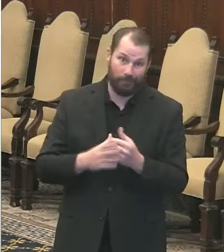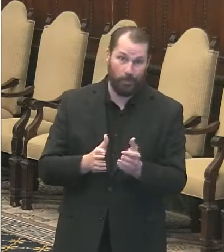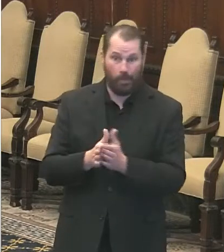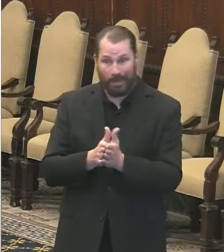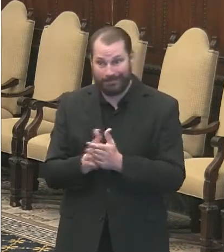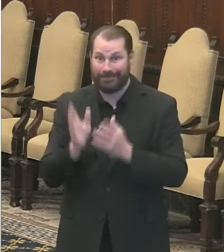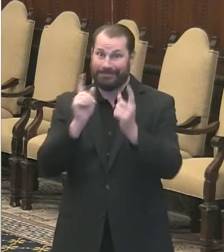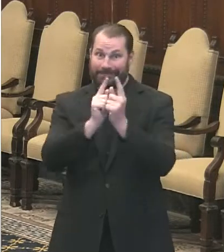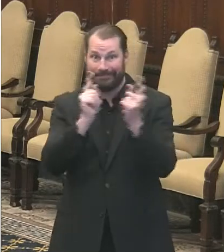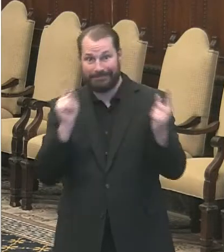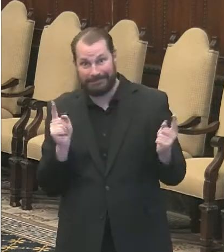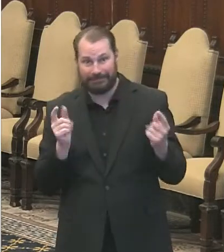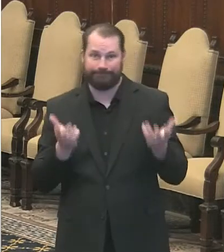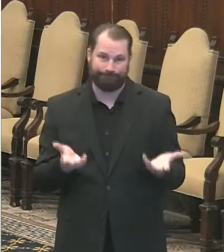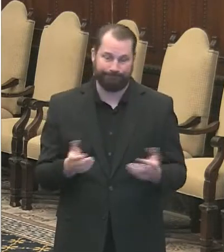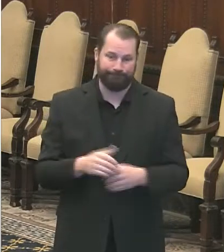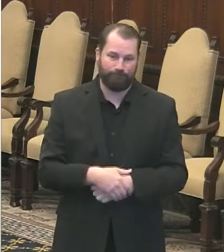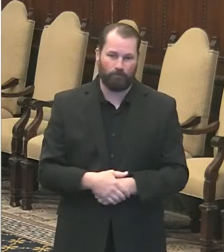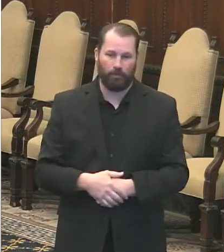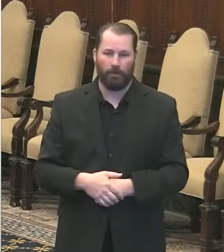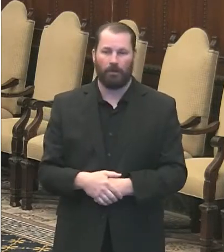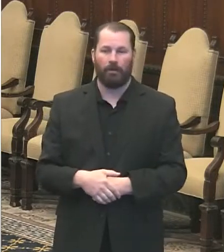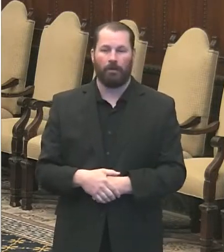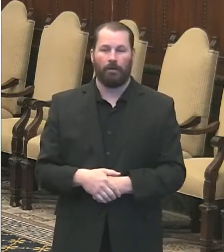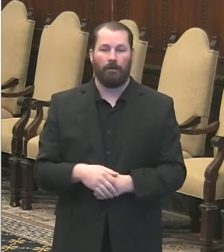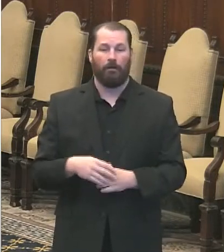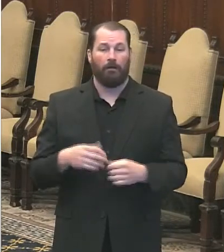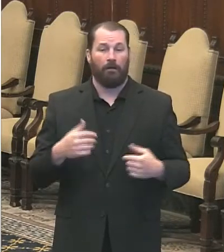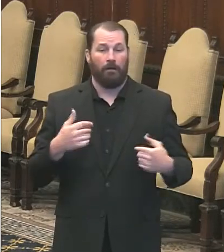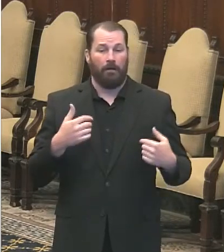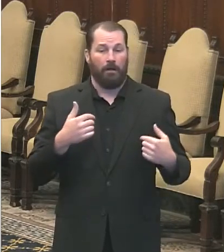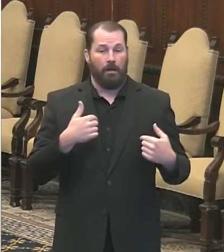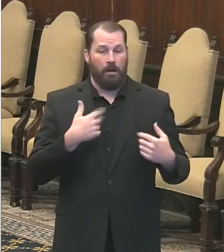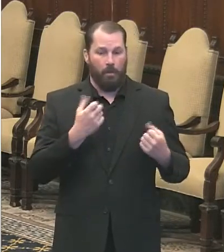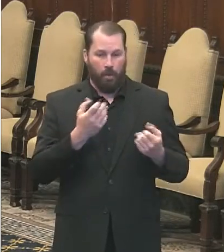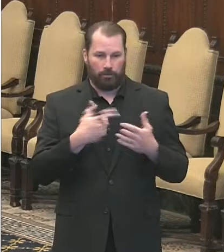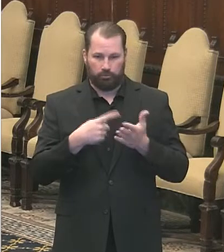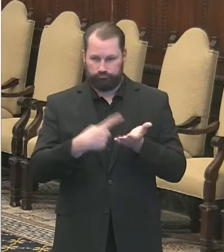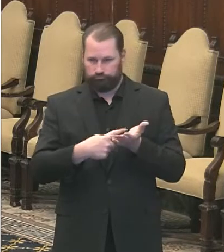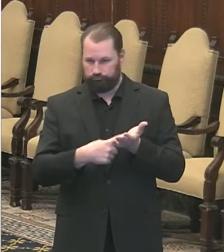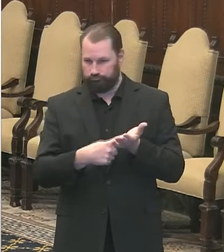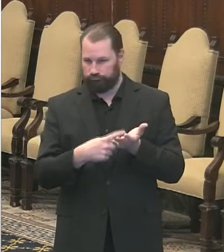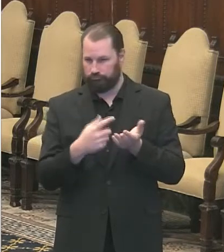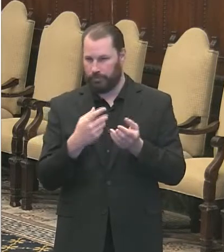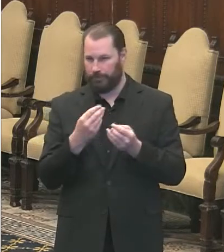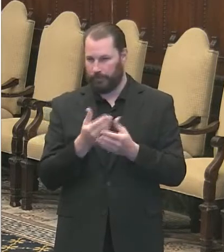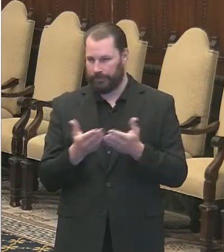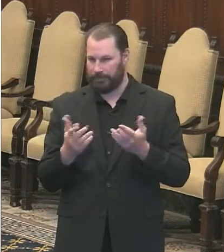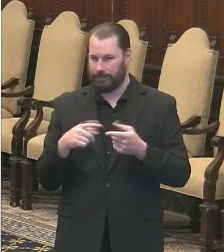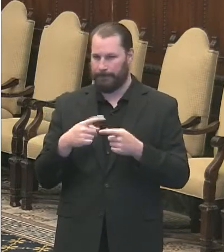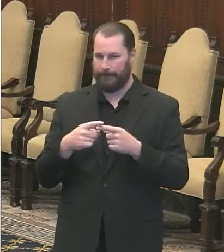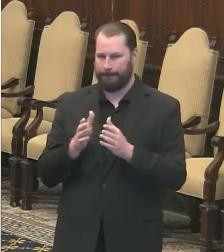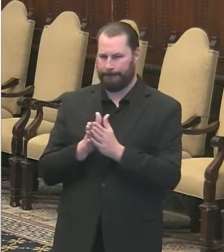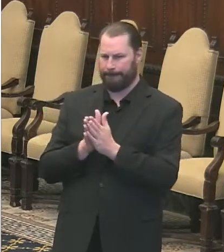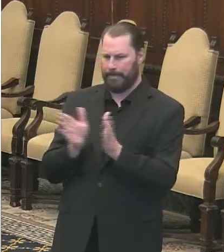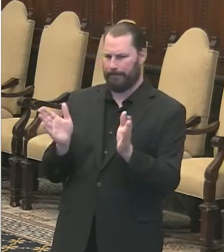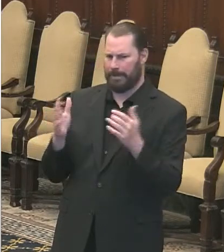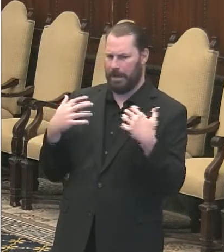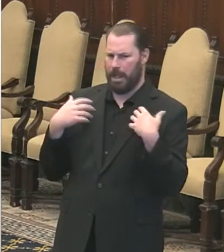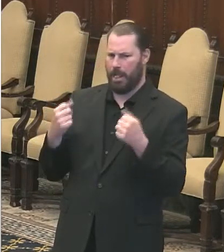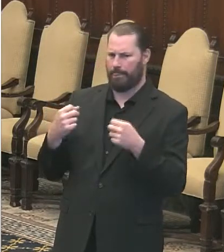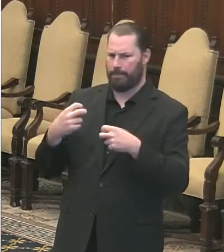before I finish, I want to just talk for 1 minute about a public health issue that is not directly related to COVID, but is nonetheless